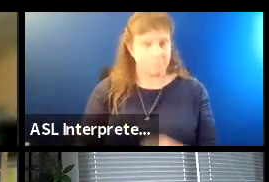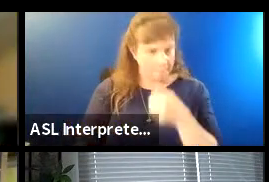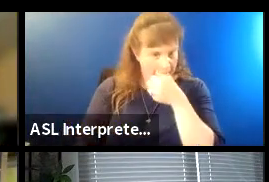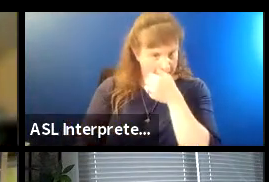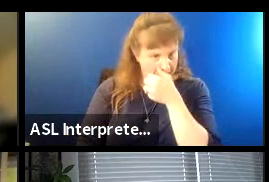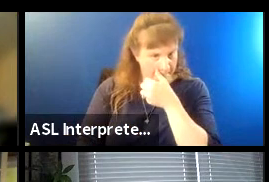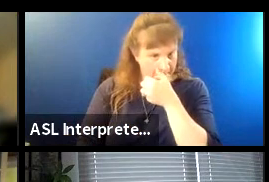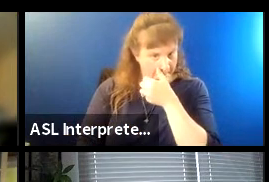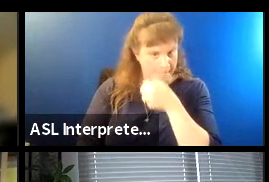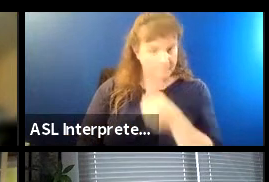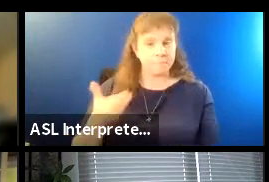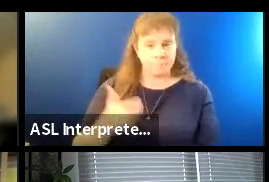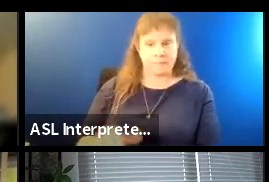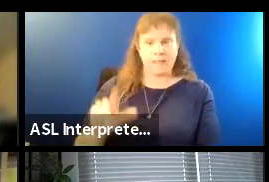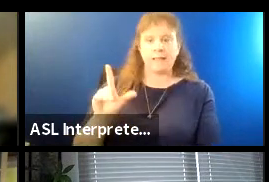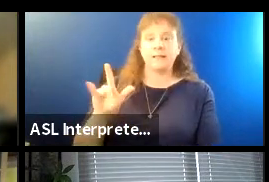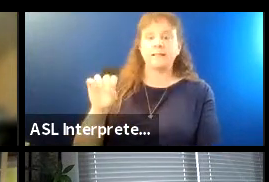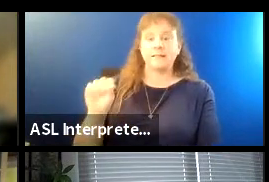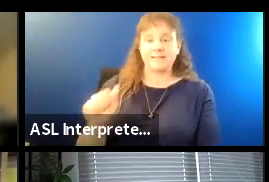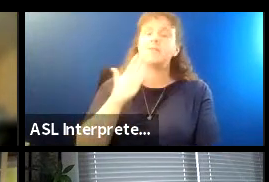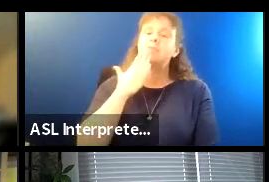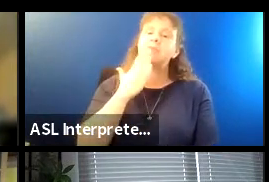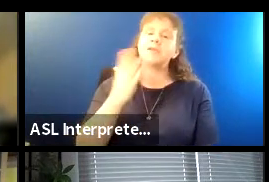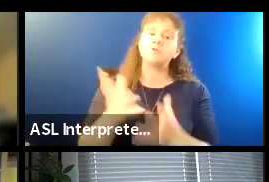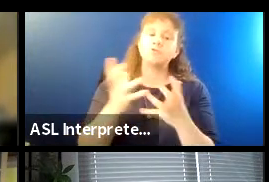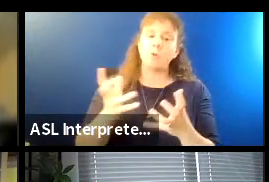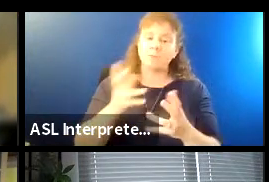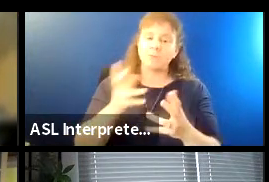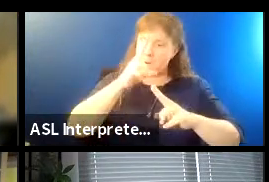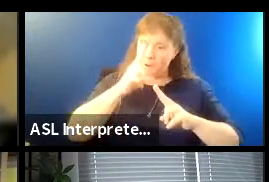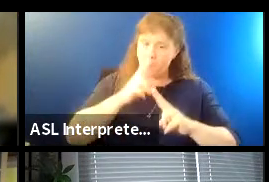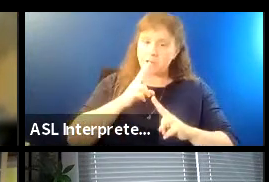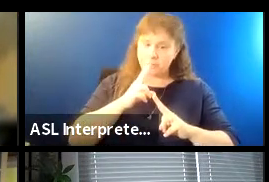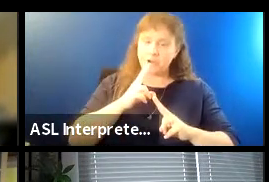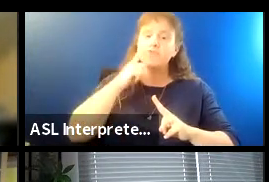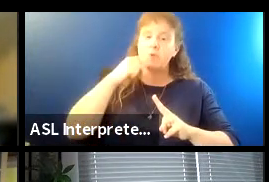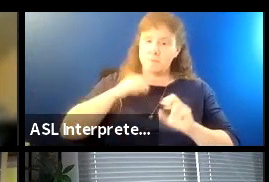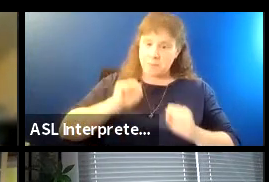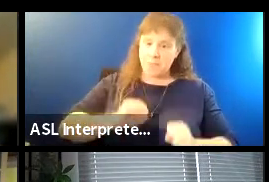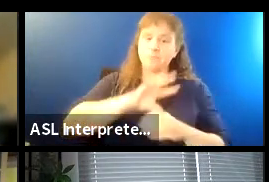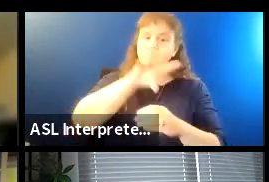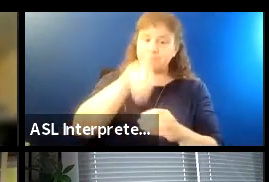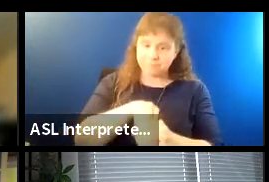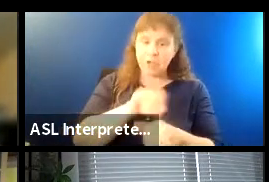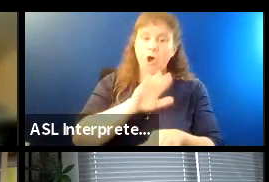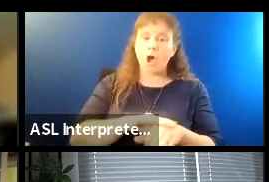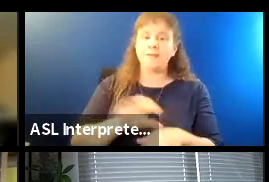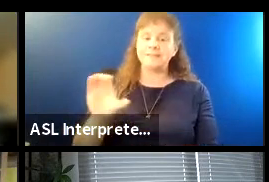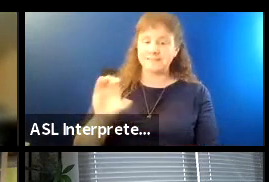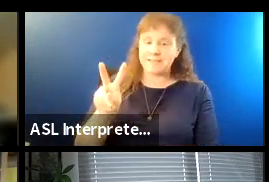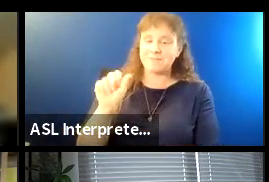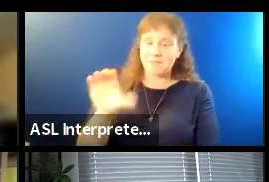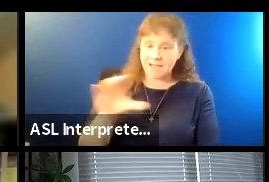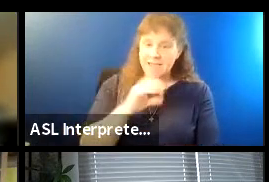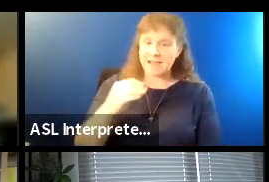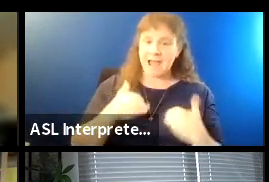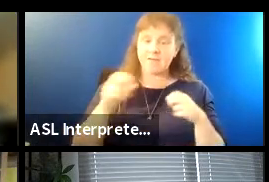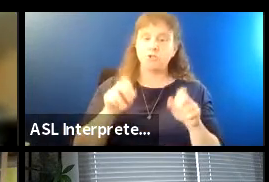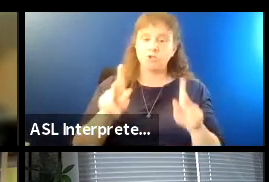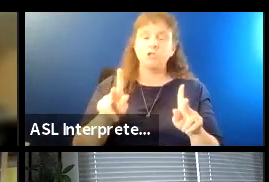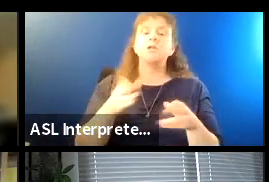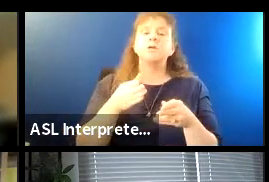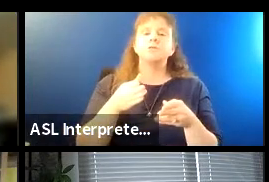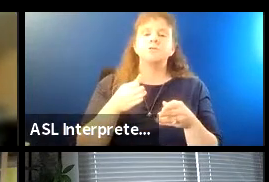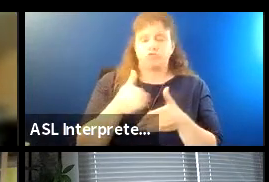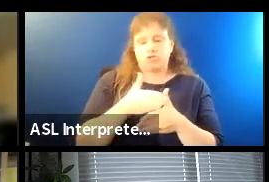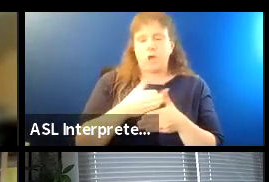so much, Bobby. It's such an honor and a pleasure to have served on the CVAC, the opportunity to share brief reflections on behalf